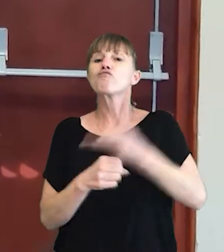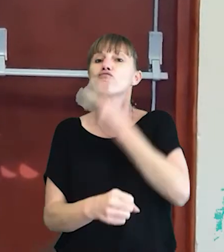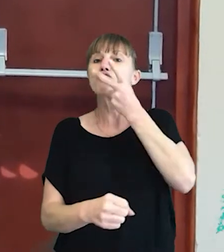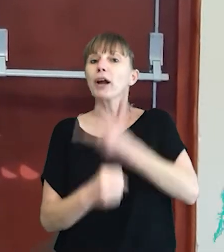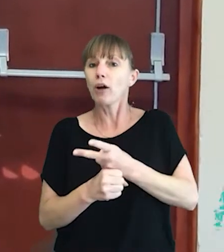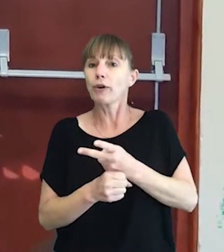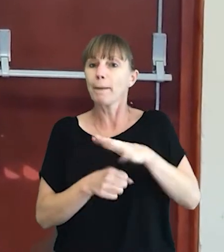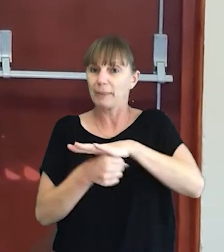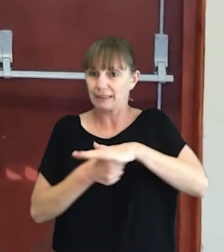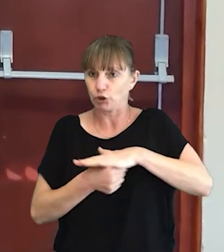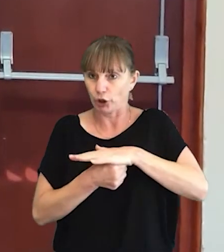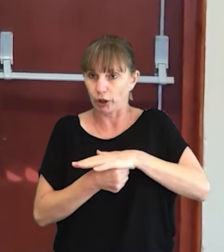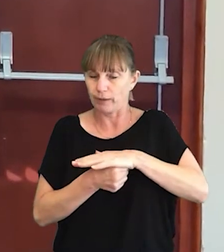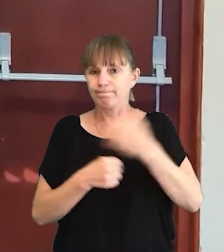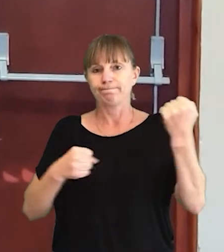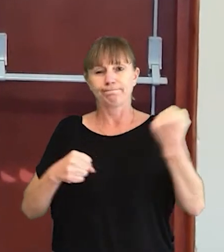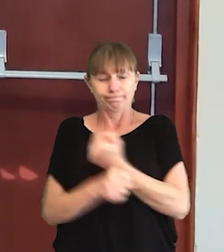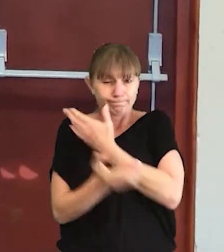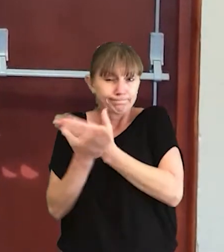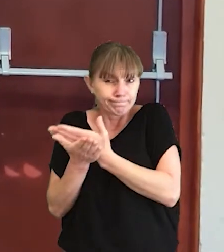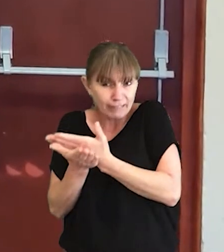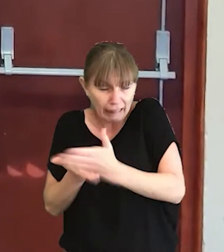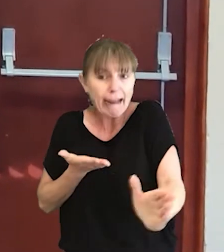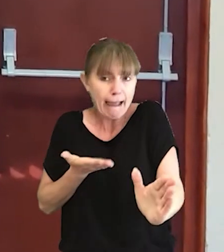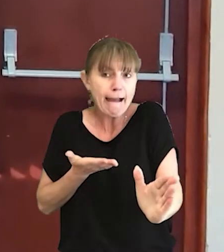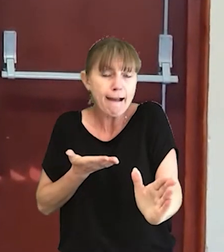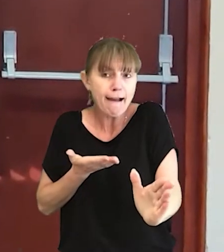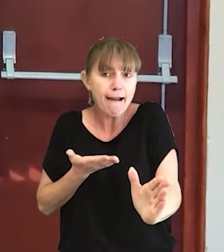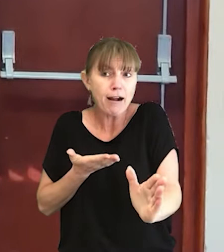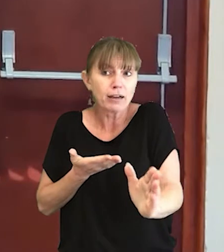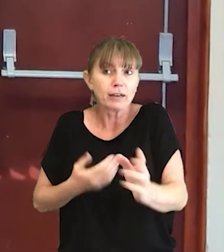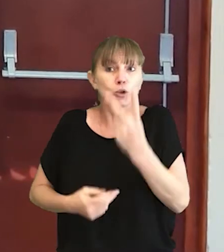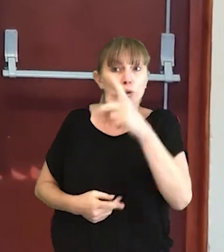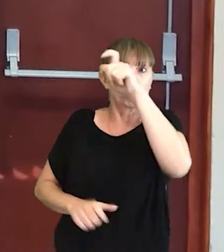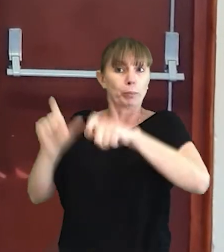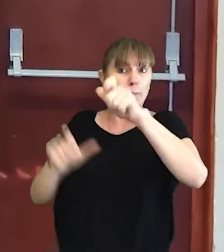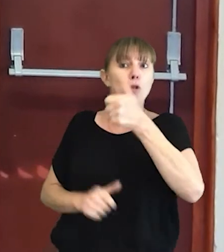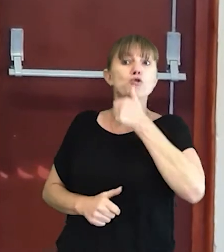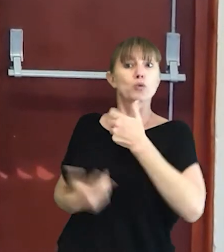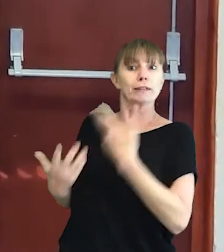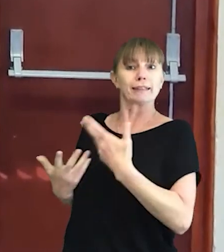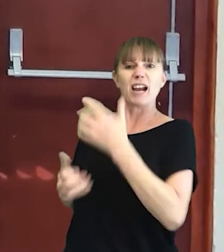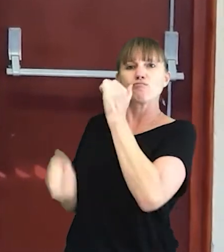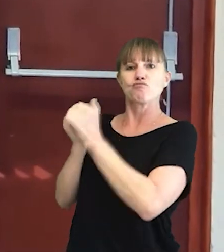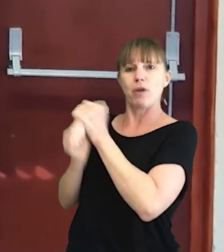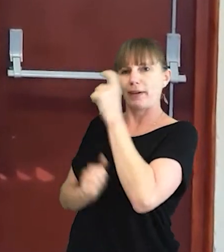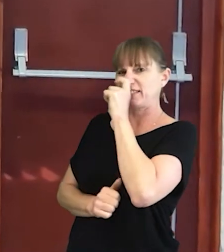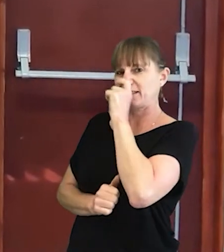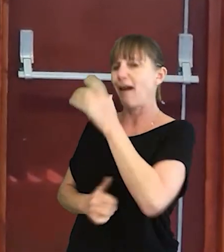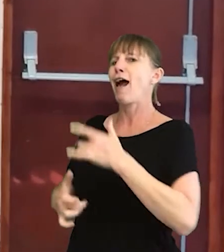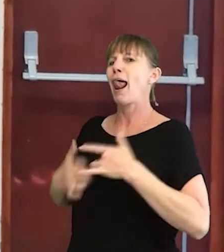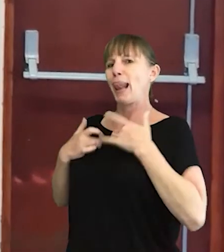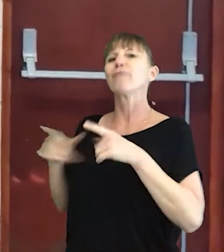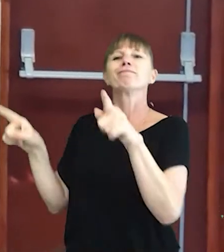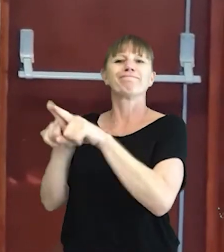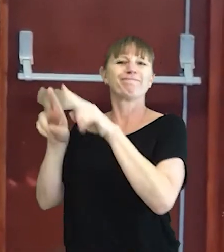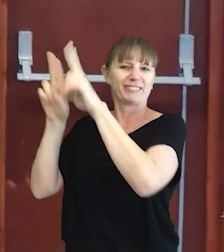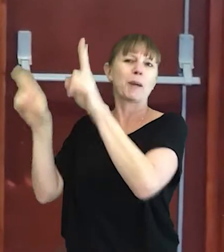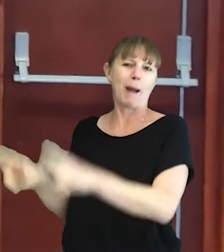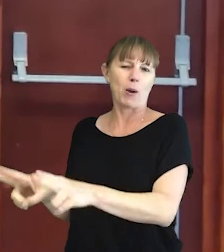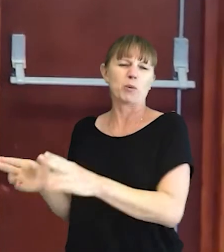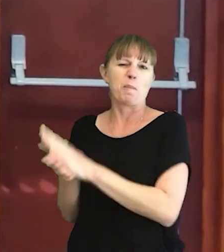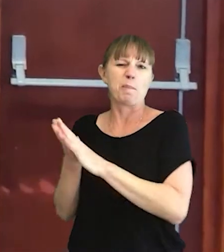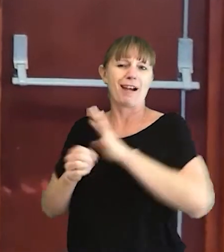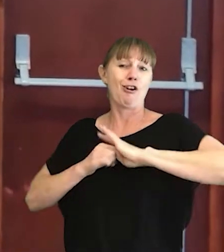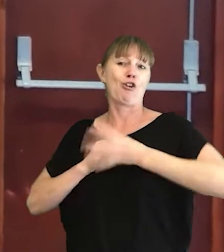into the recovery position, I want to make it very, very clear that the two people that I am using are brother and sister, so it is still